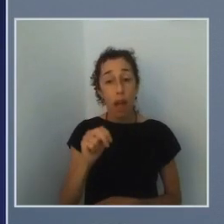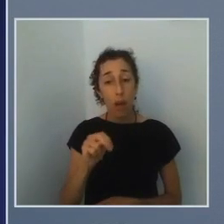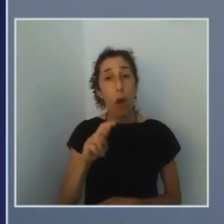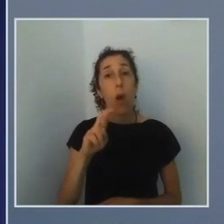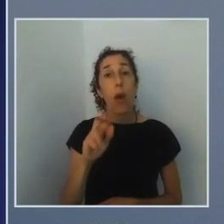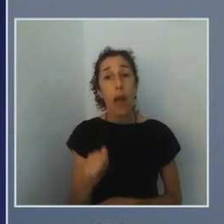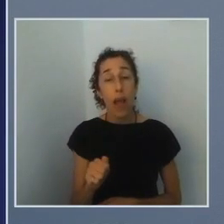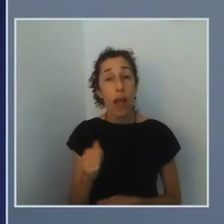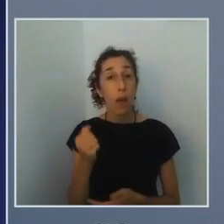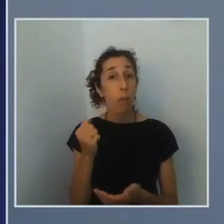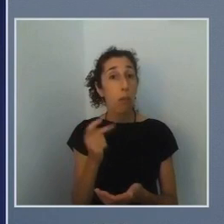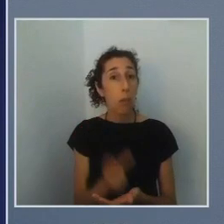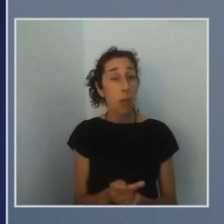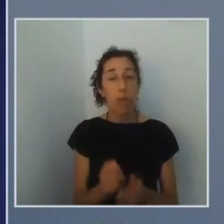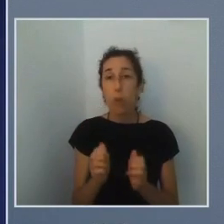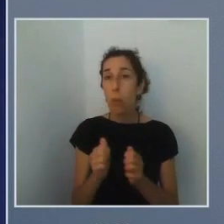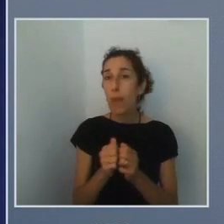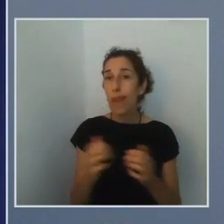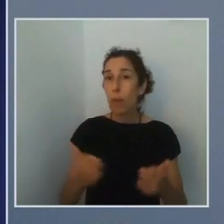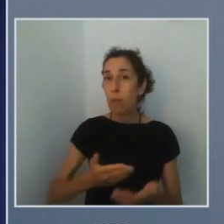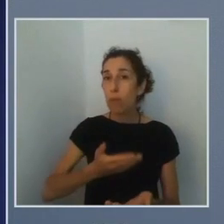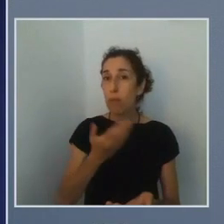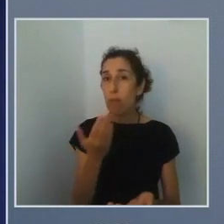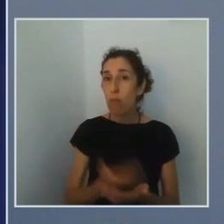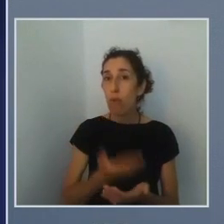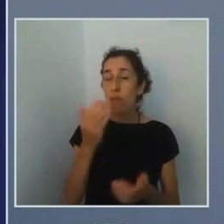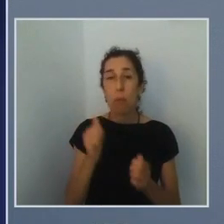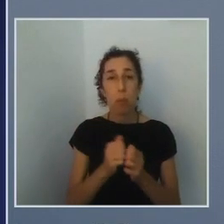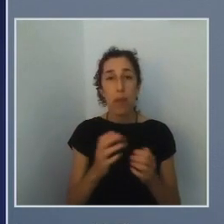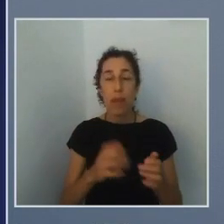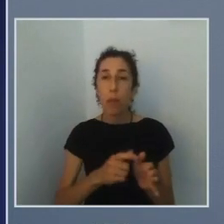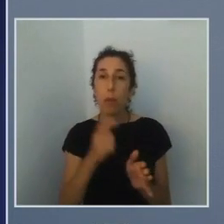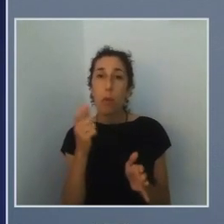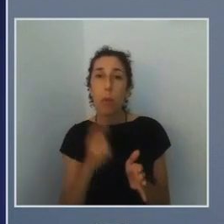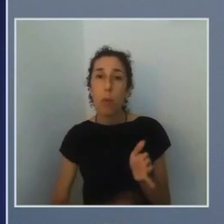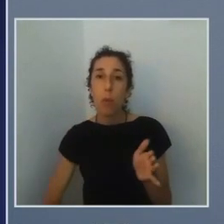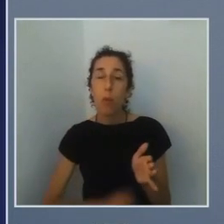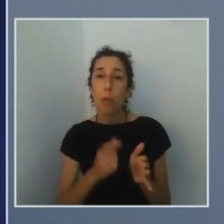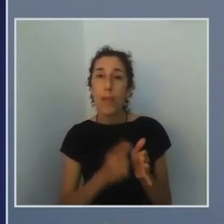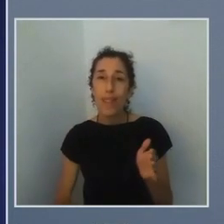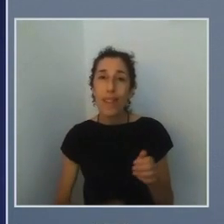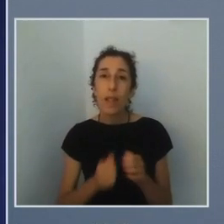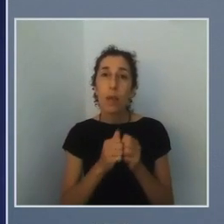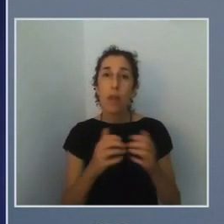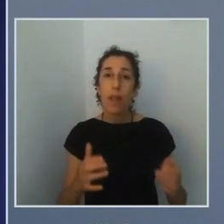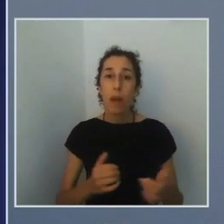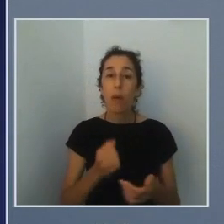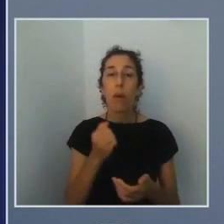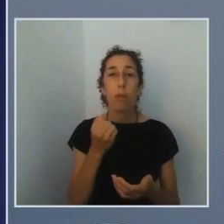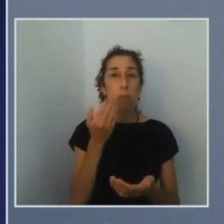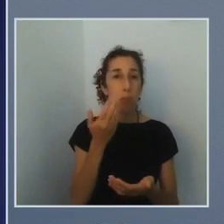receipts, without any supporting business purpose documentation.